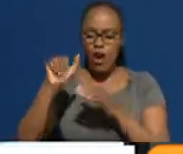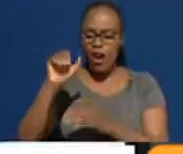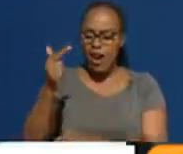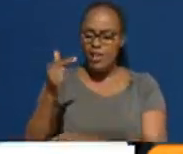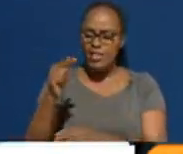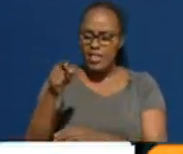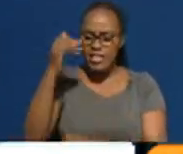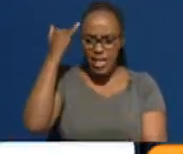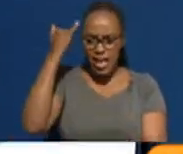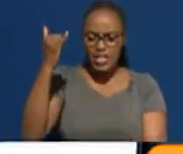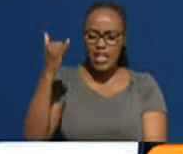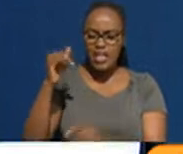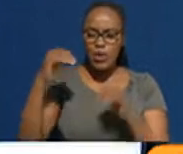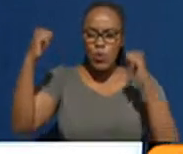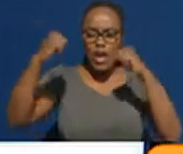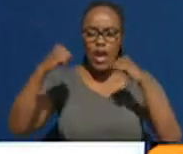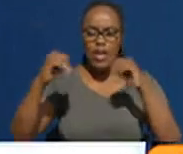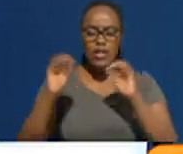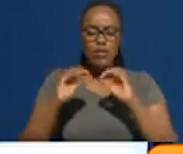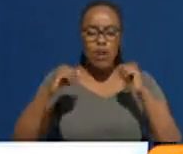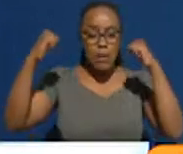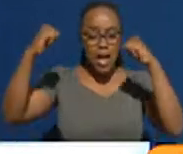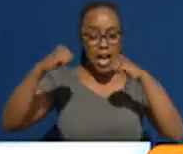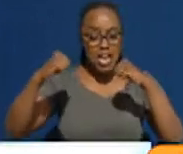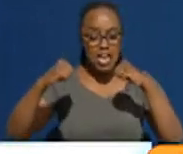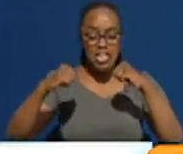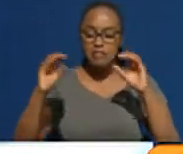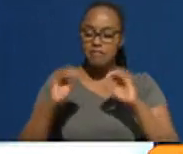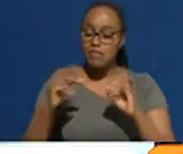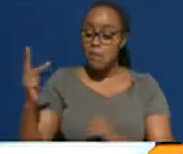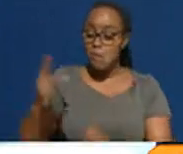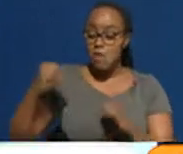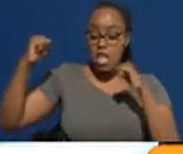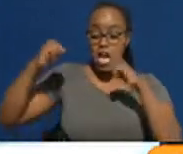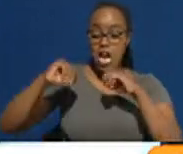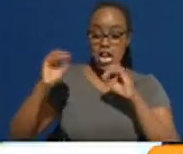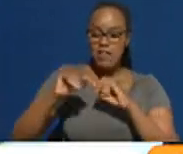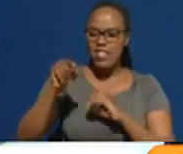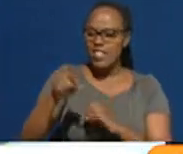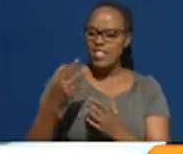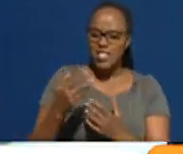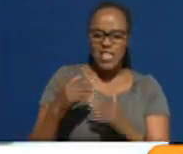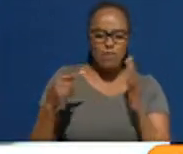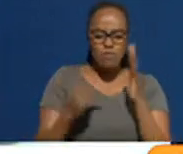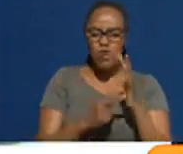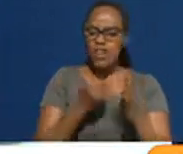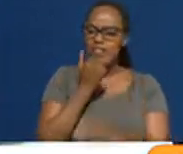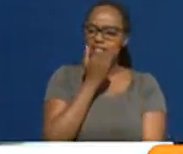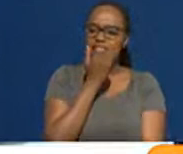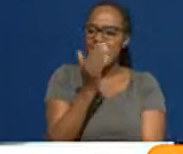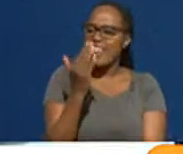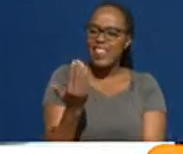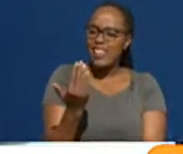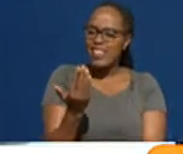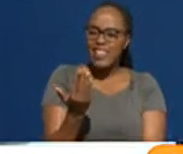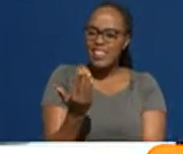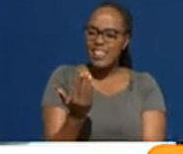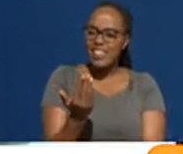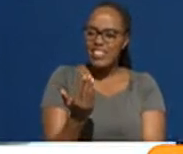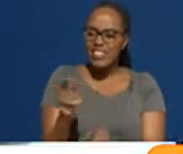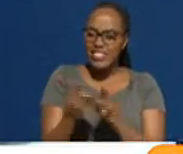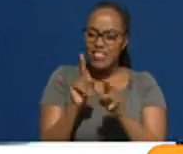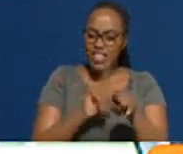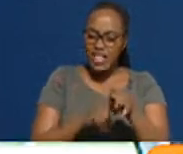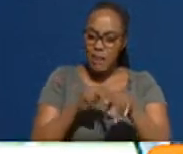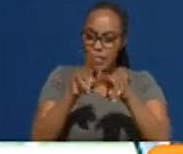but and by the way, we disagreed. I disagreed with him completely, and I said, "This is nonsense. What is this?" I know when